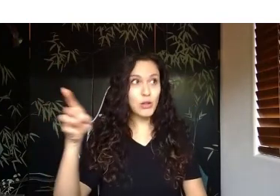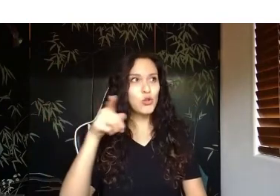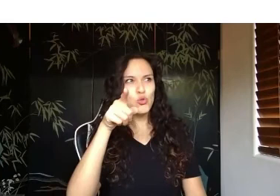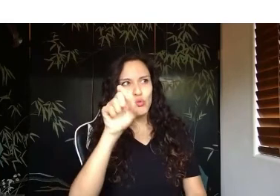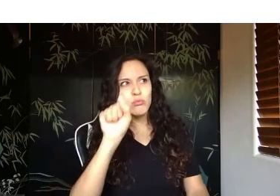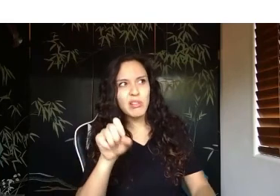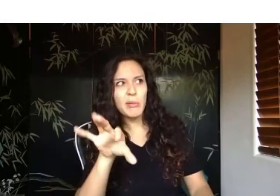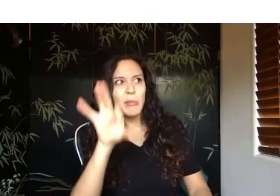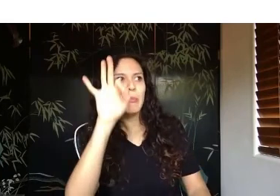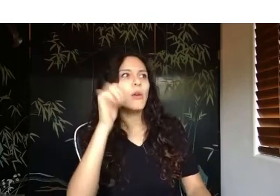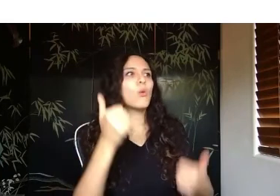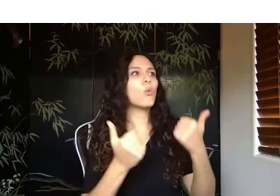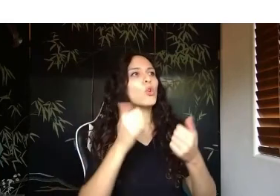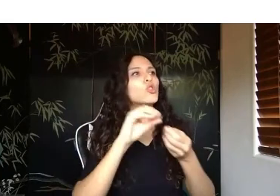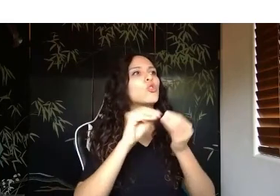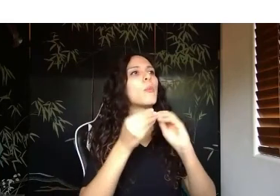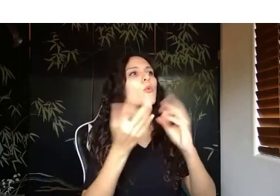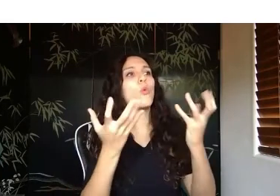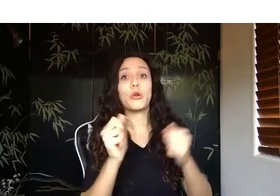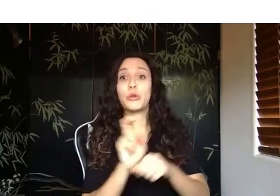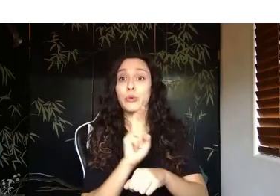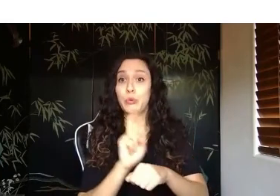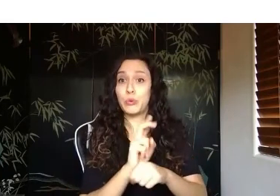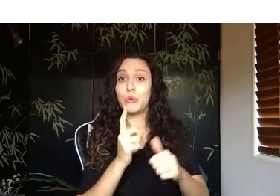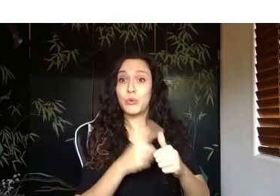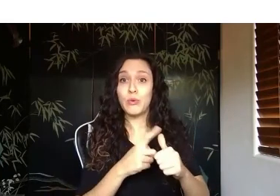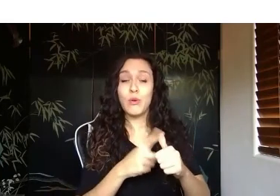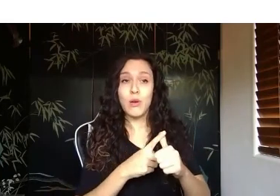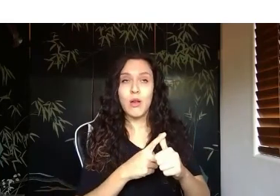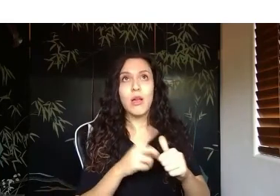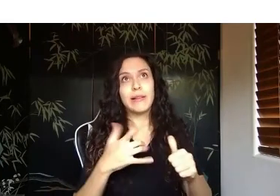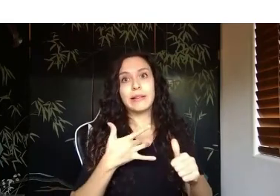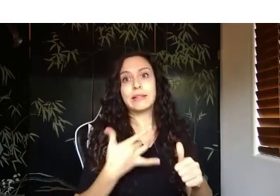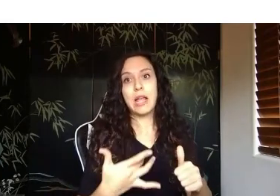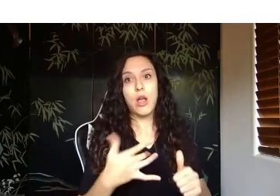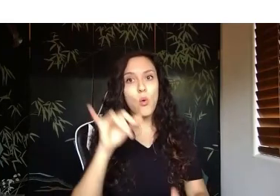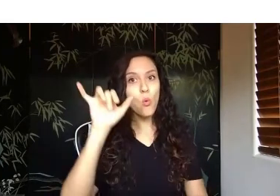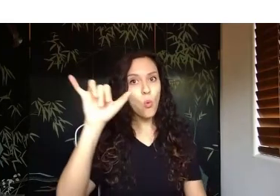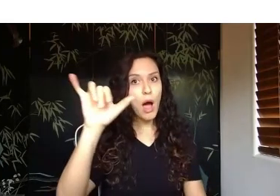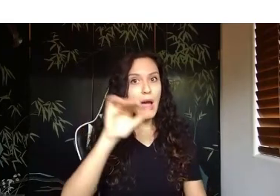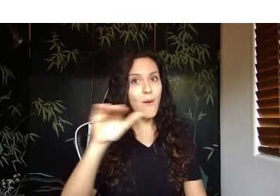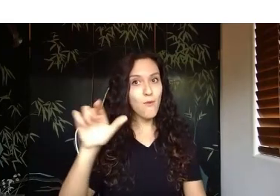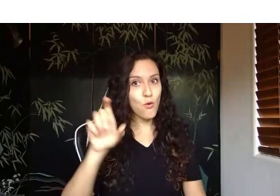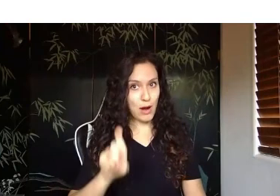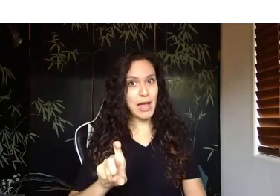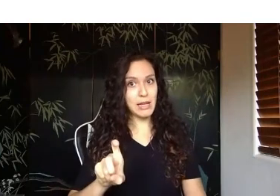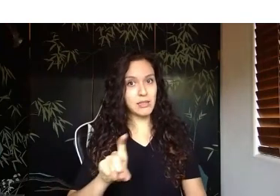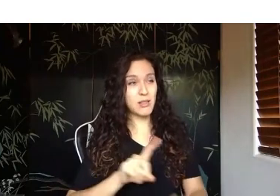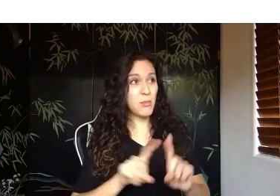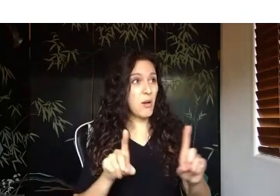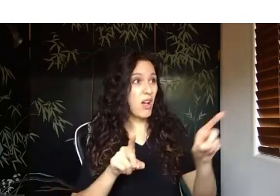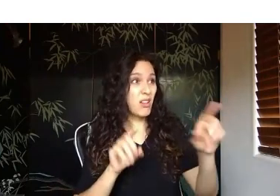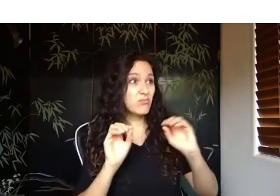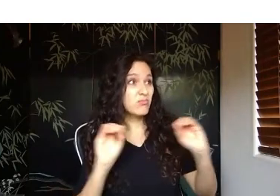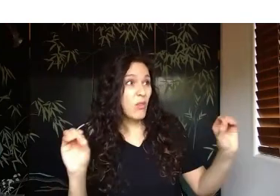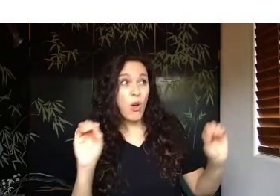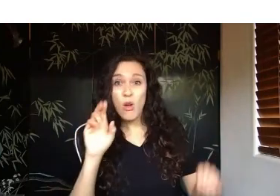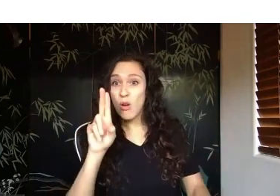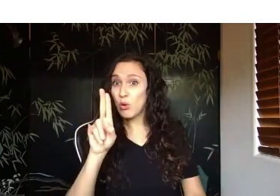pretty much you can choose whichever value you want to be on first. In general, we want you to get in the habit of always doing y over